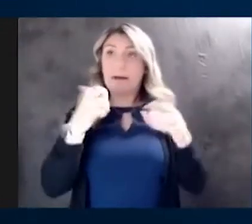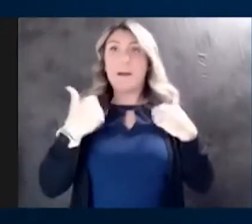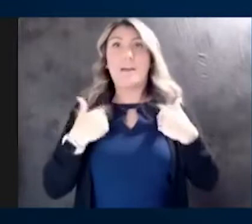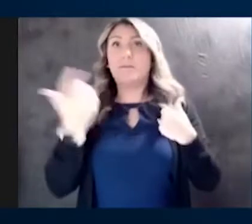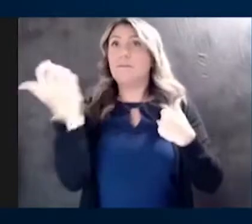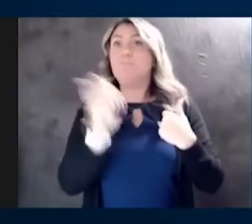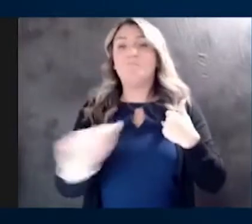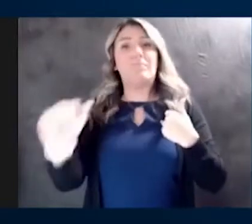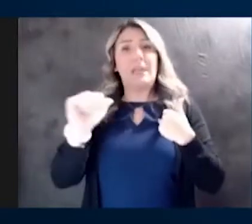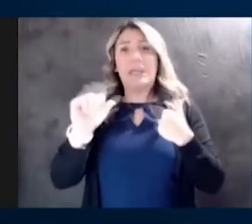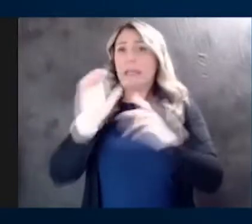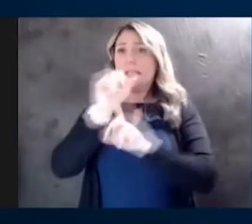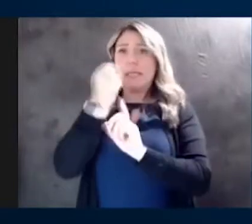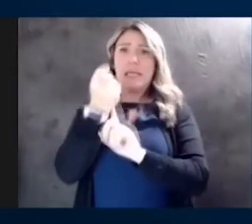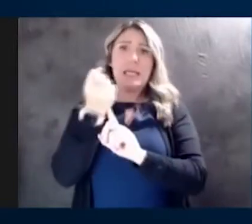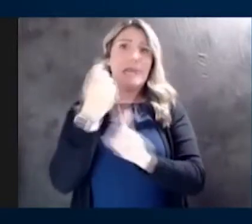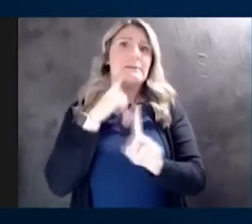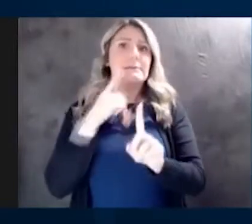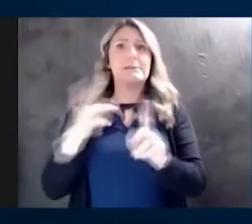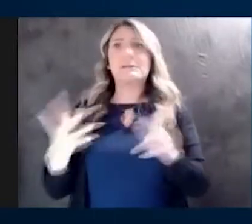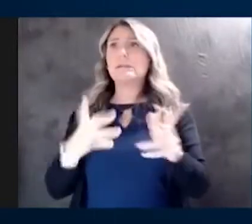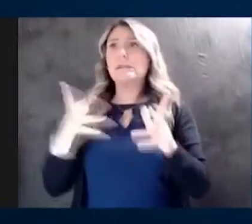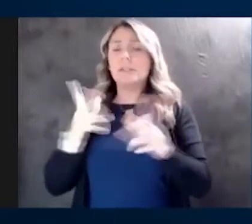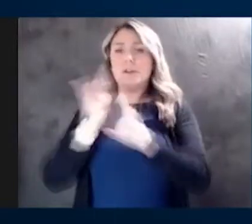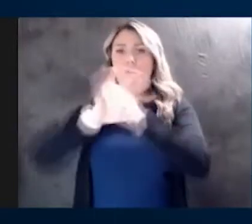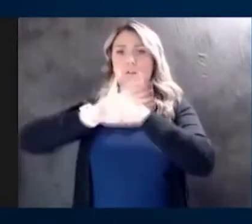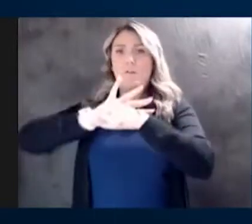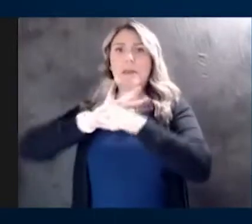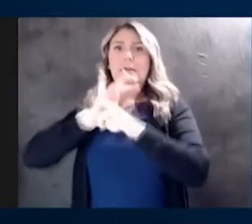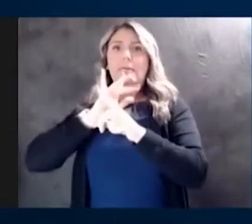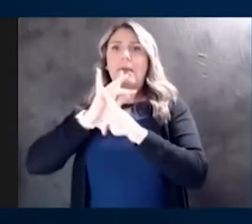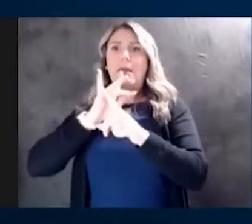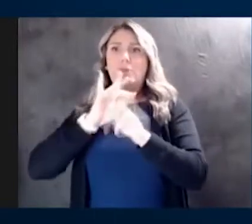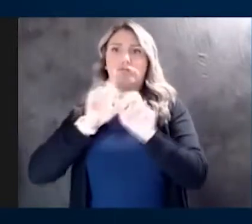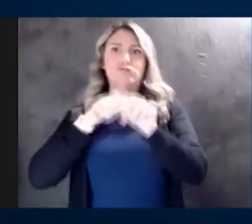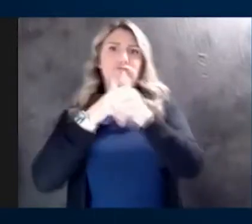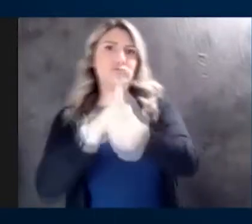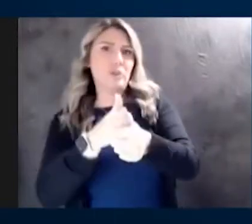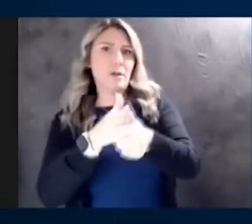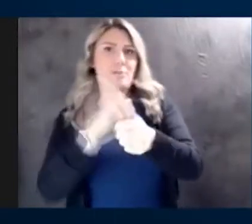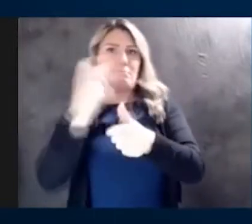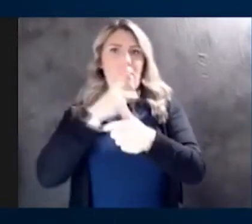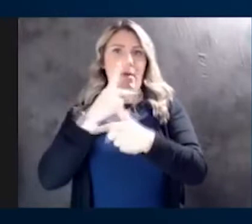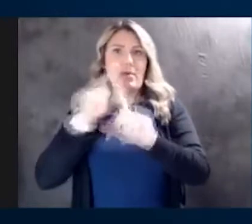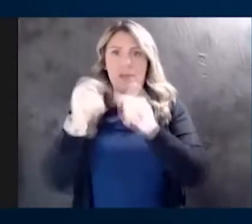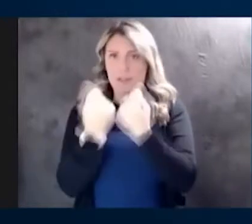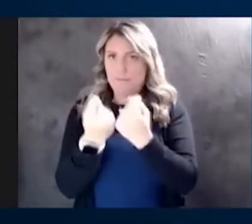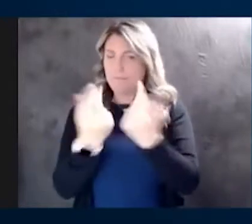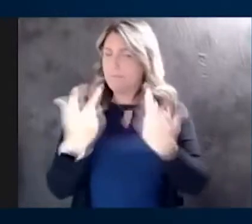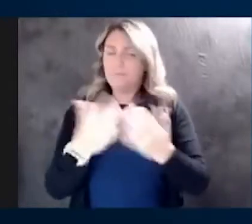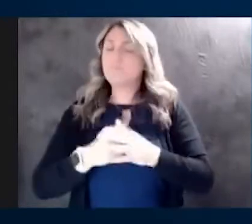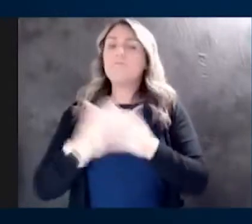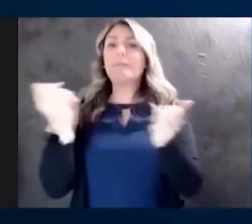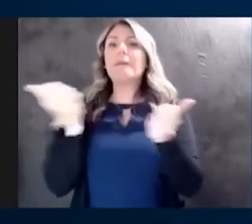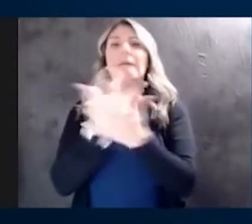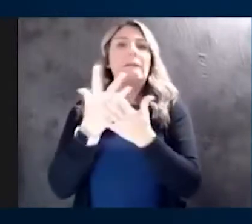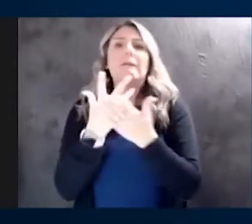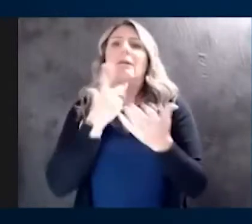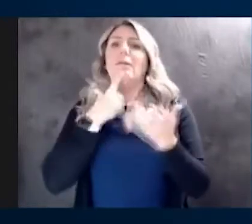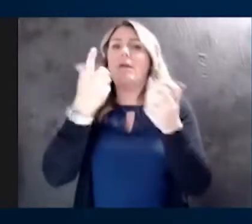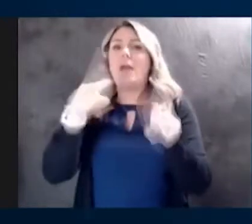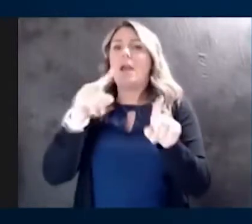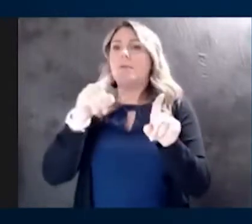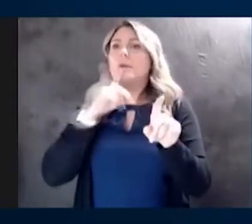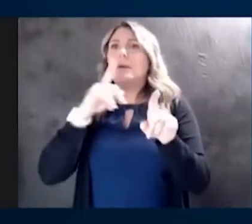any cases of COVID that were traced back to our team. So anything that happened was kind of outside. Those